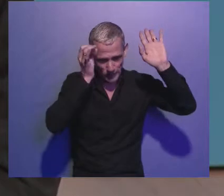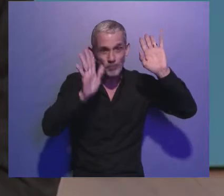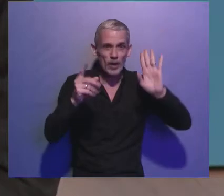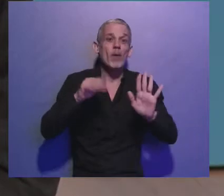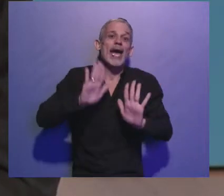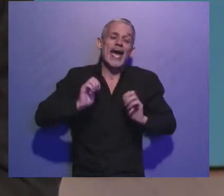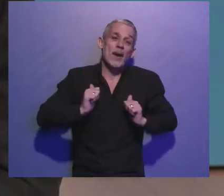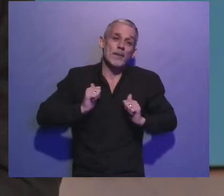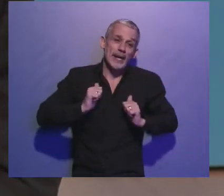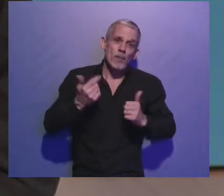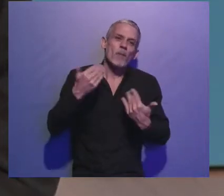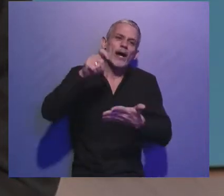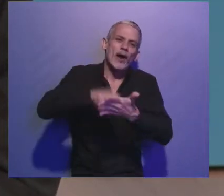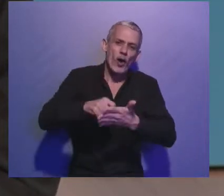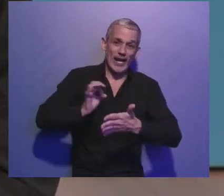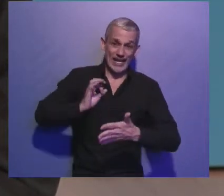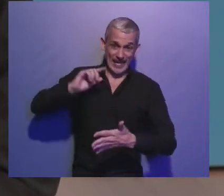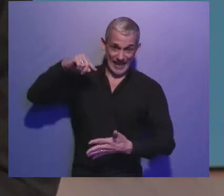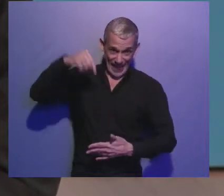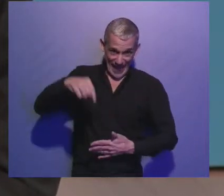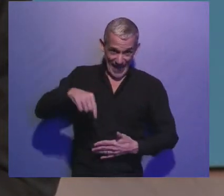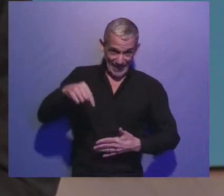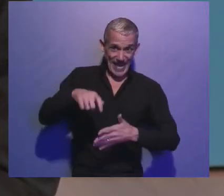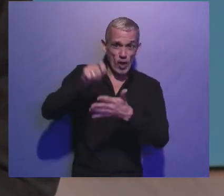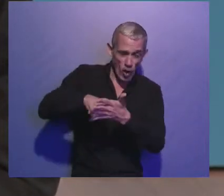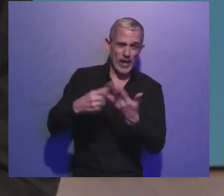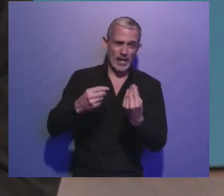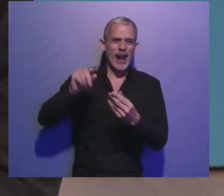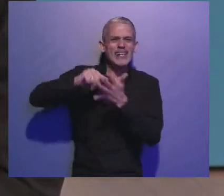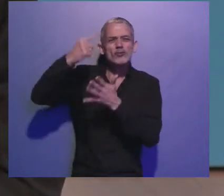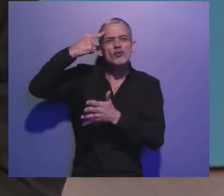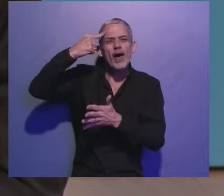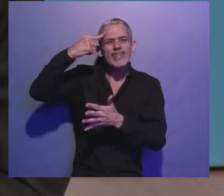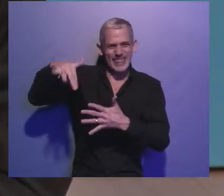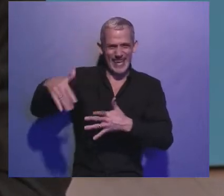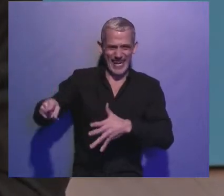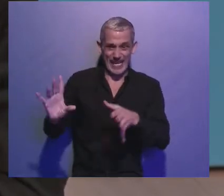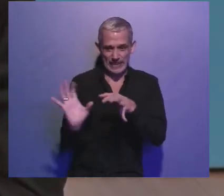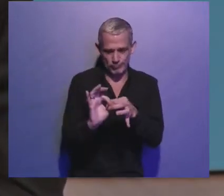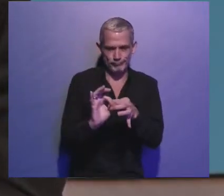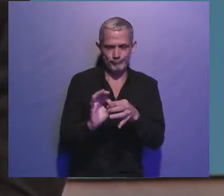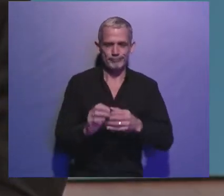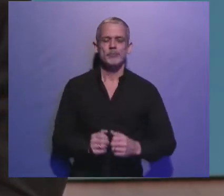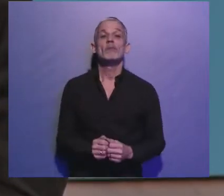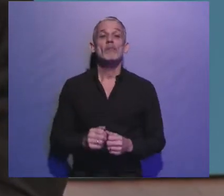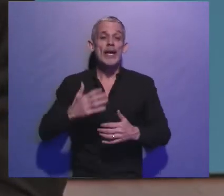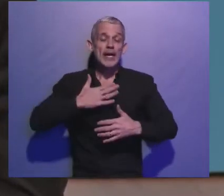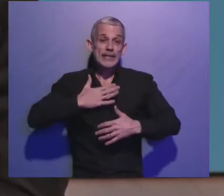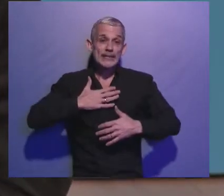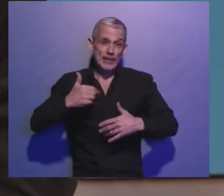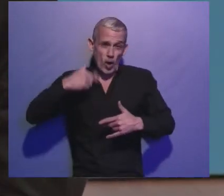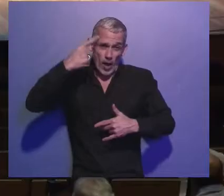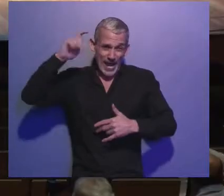an area we have to work on, and we will amend this deficiency we are now in, which is the